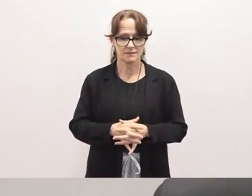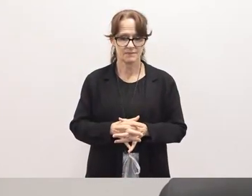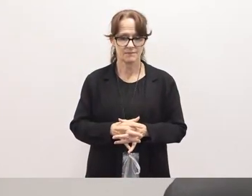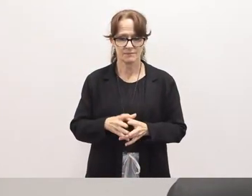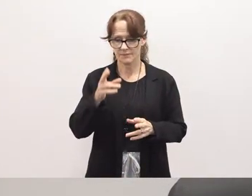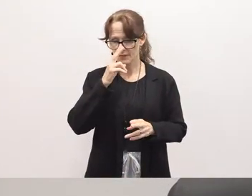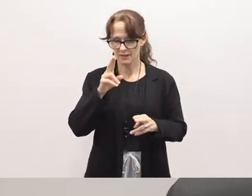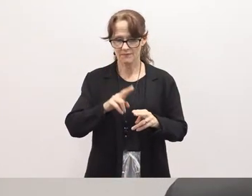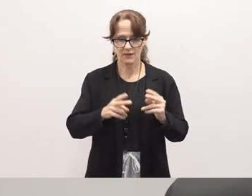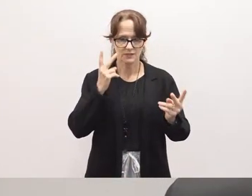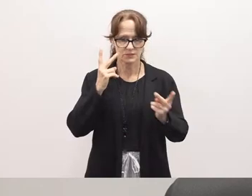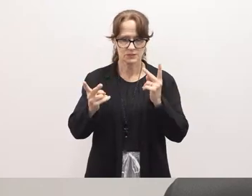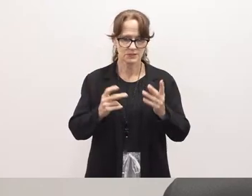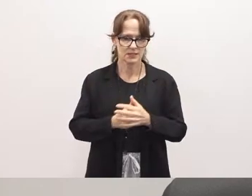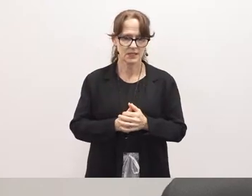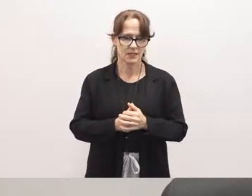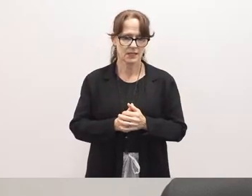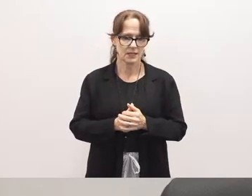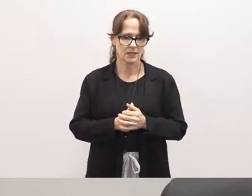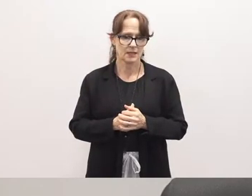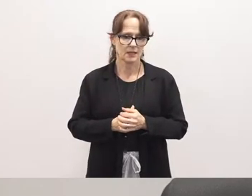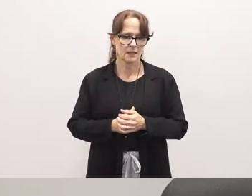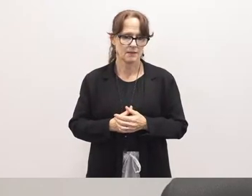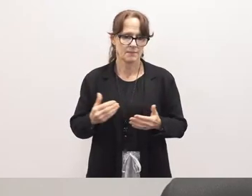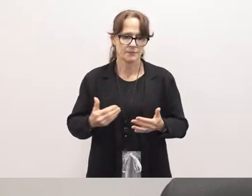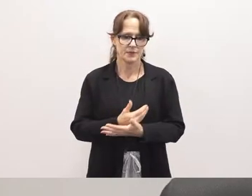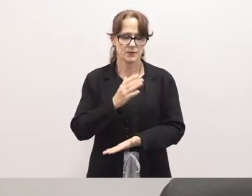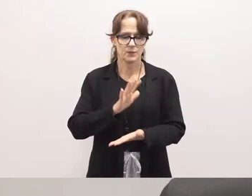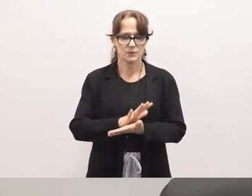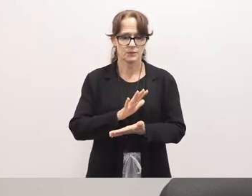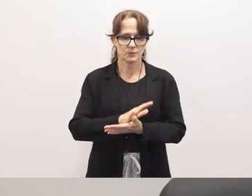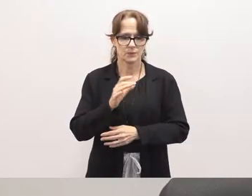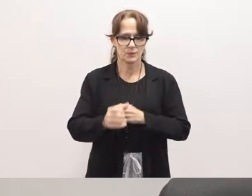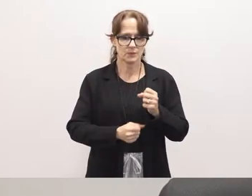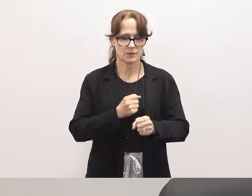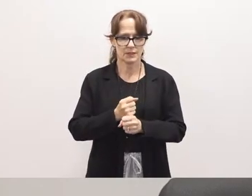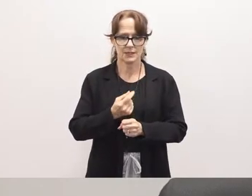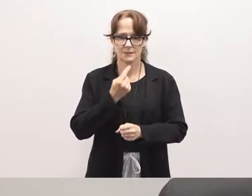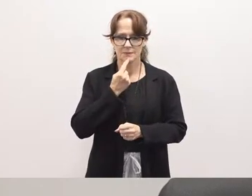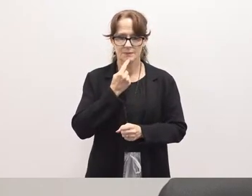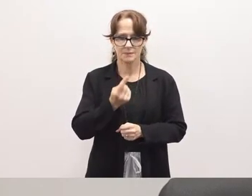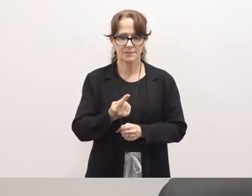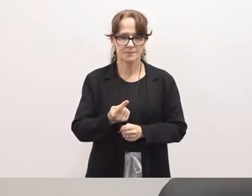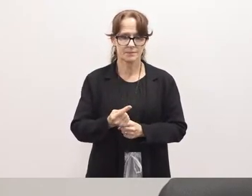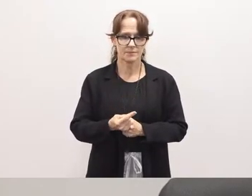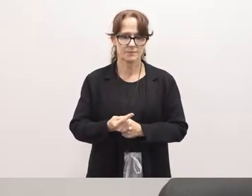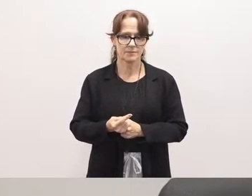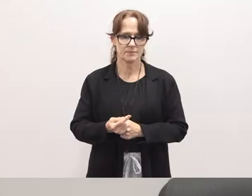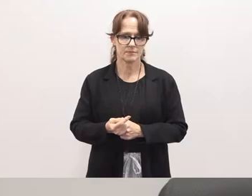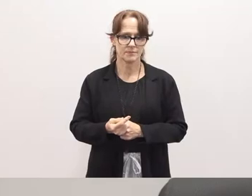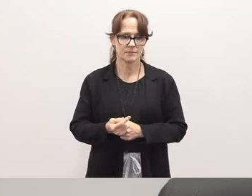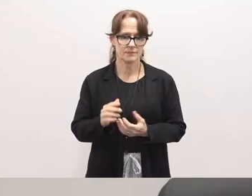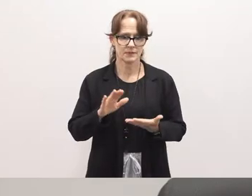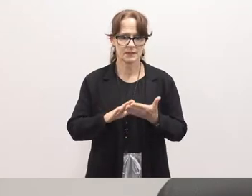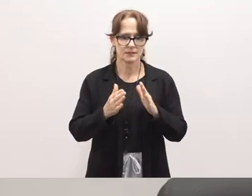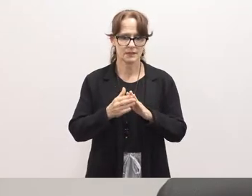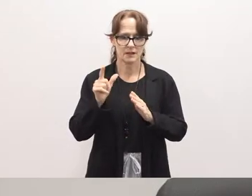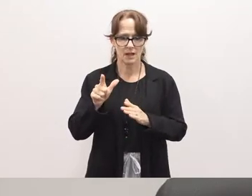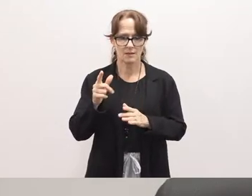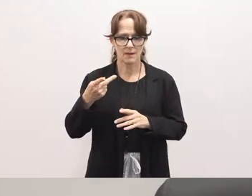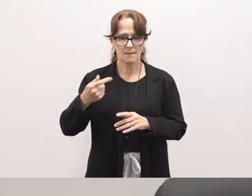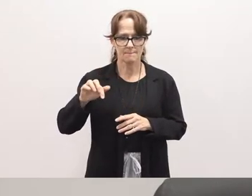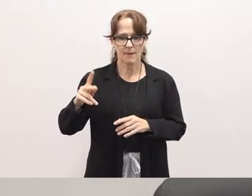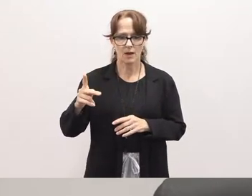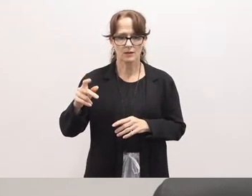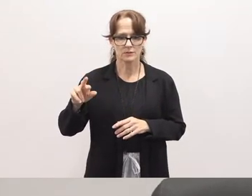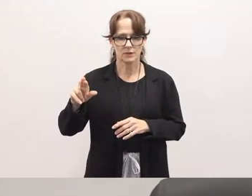very fun to see all that. So for the new school year, I want to mention that our City of Long Beach Parks and Rec